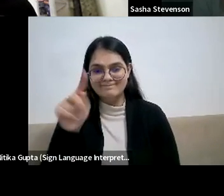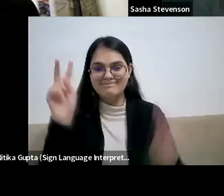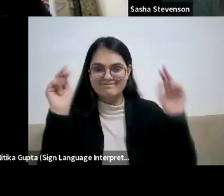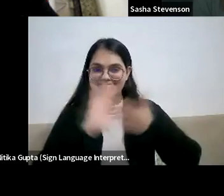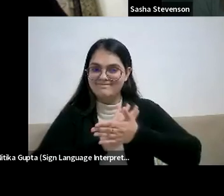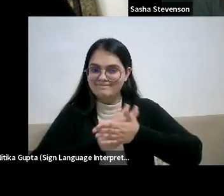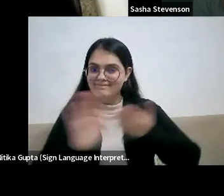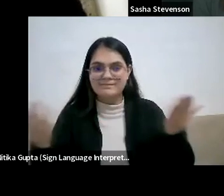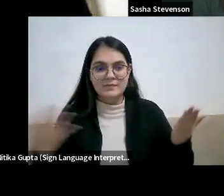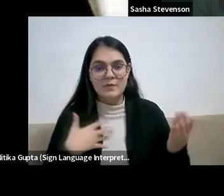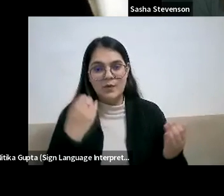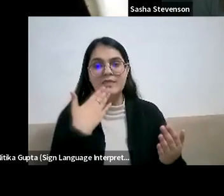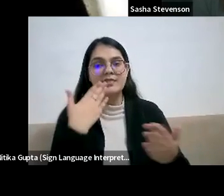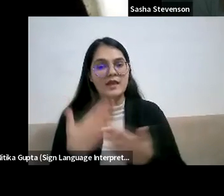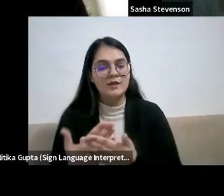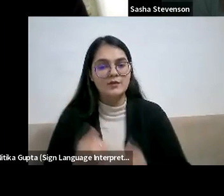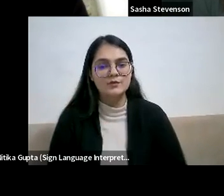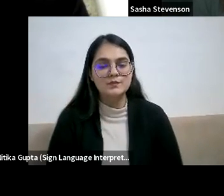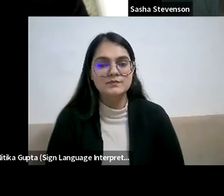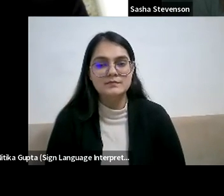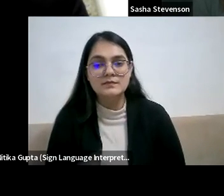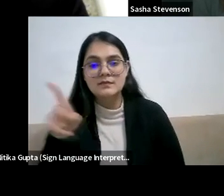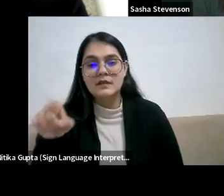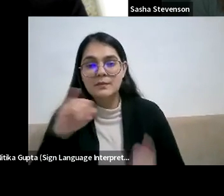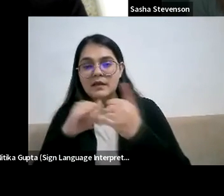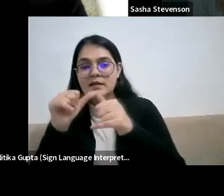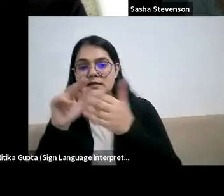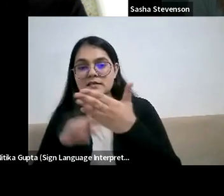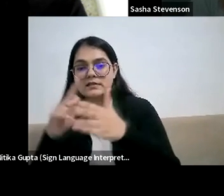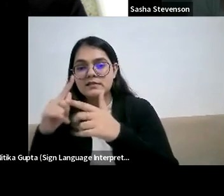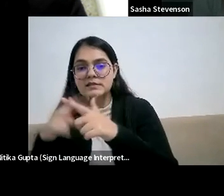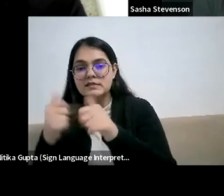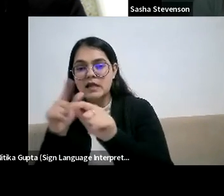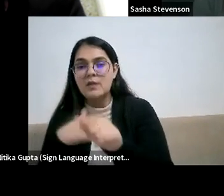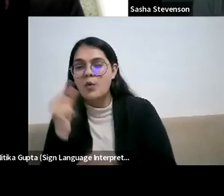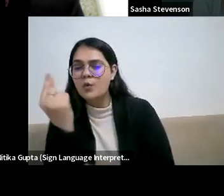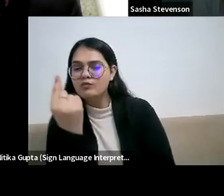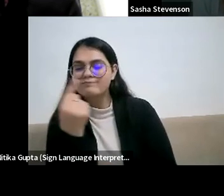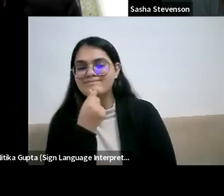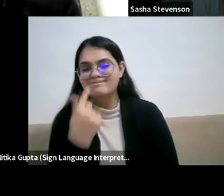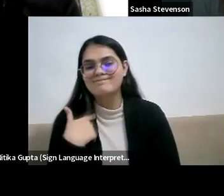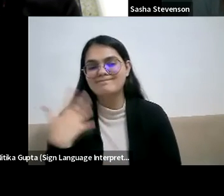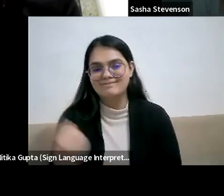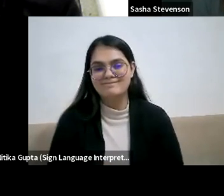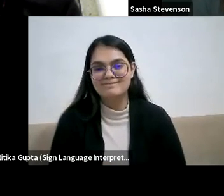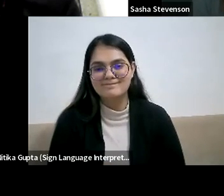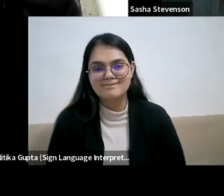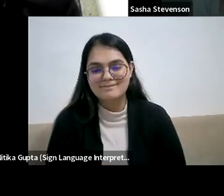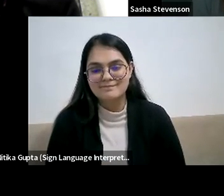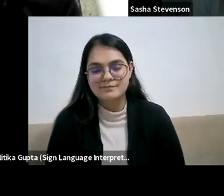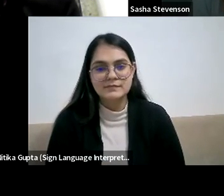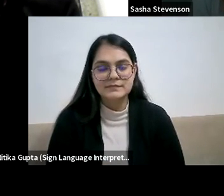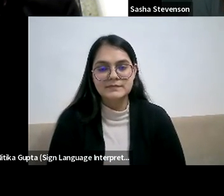note, thank our three panelists. If I were to just add 2 sentences before you wind up.